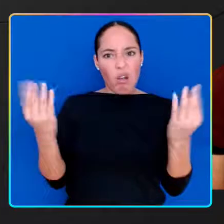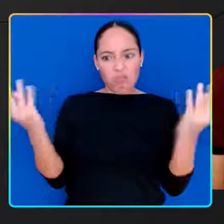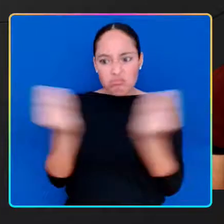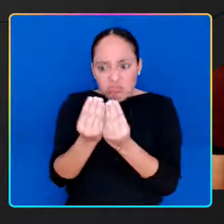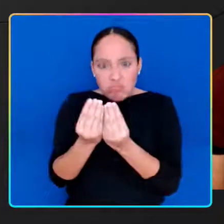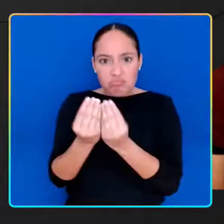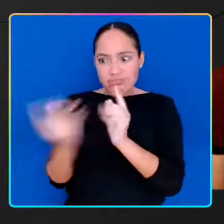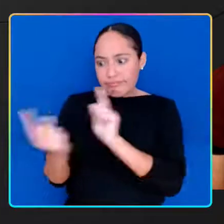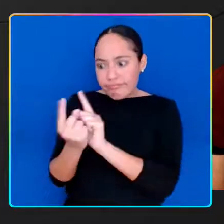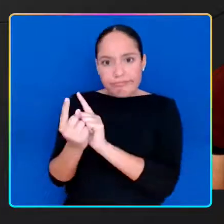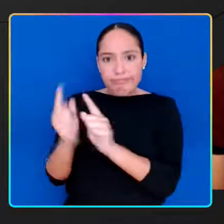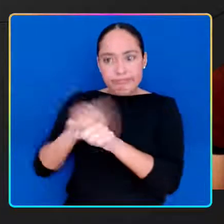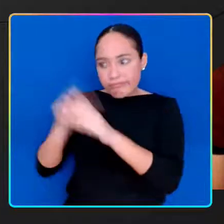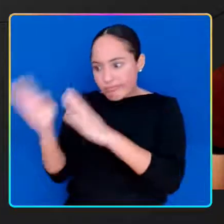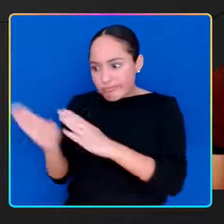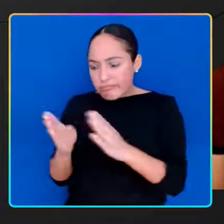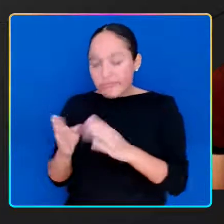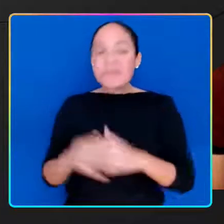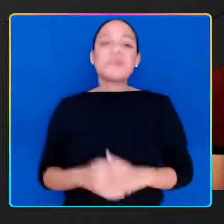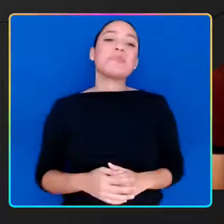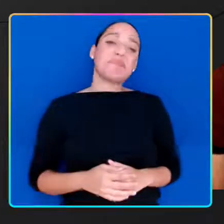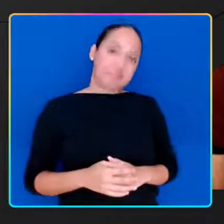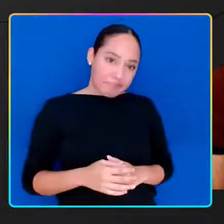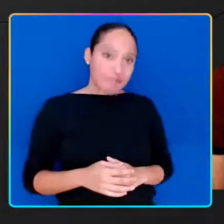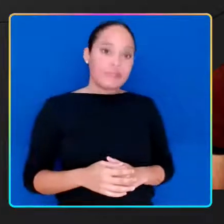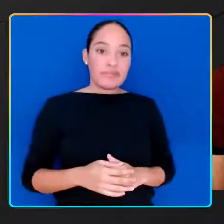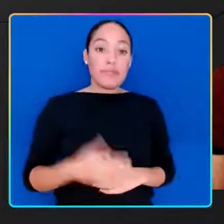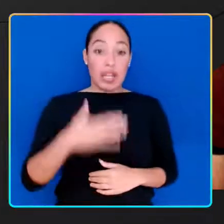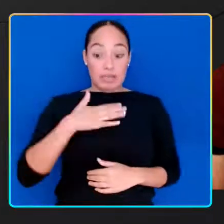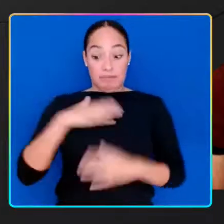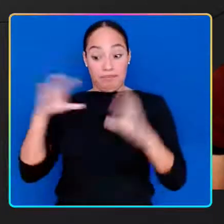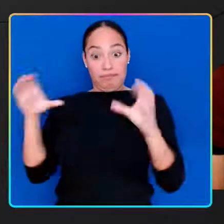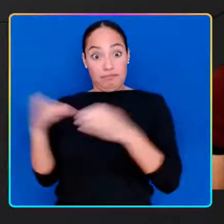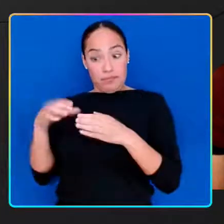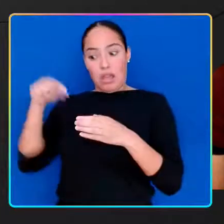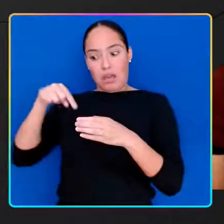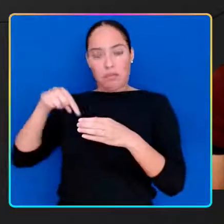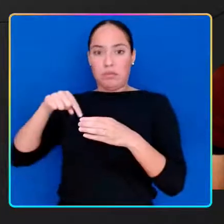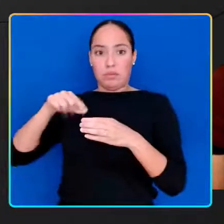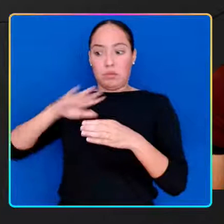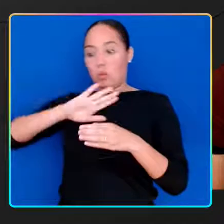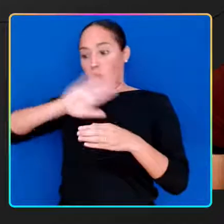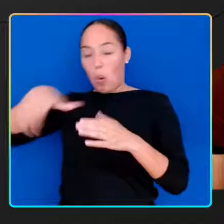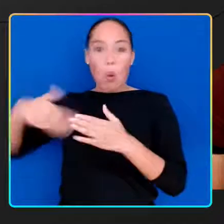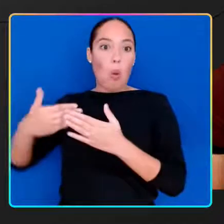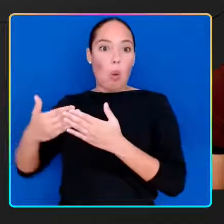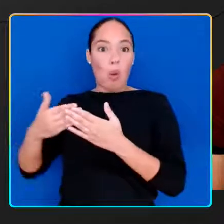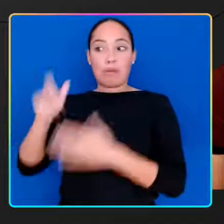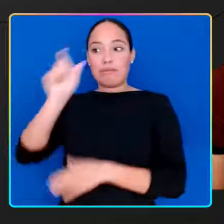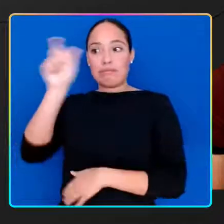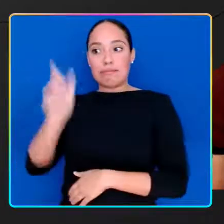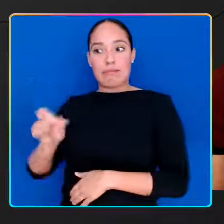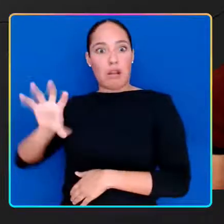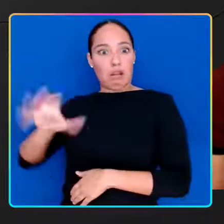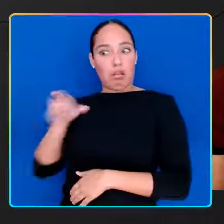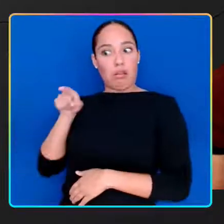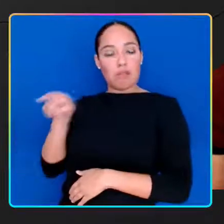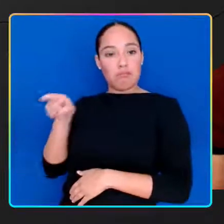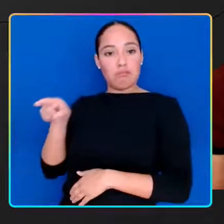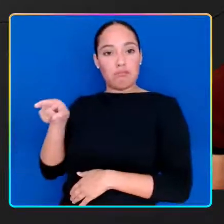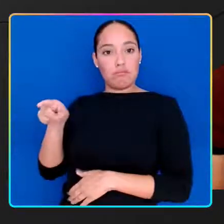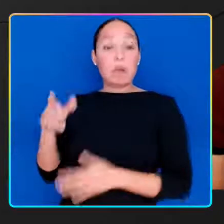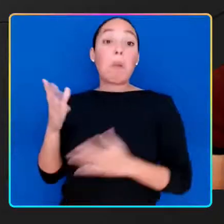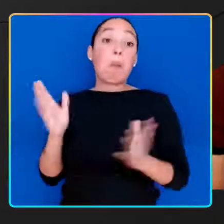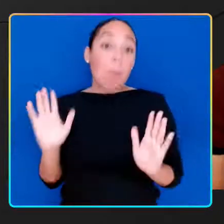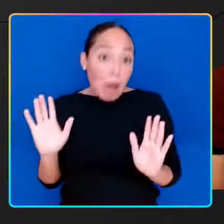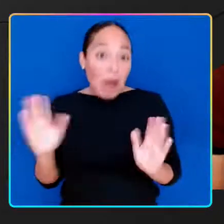based in Turin, Italy. But usually we collaborate also with teams that can span all over the world. We have teams in Australia, some